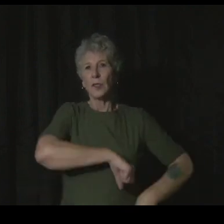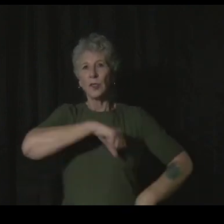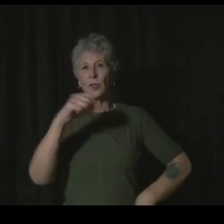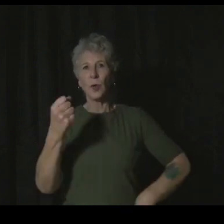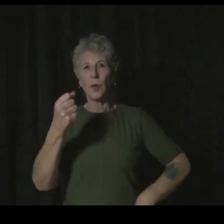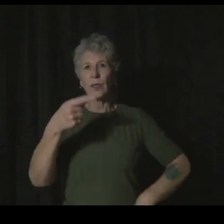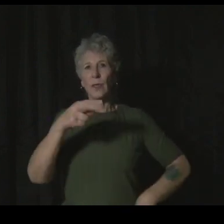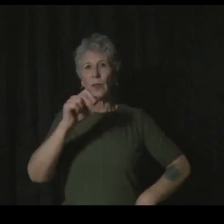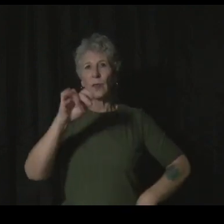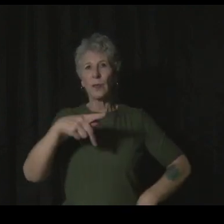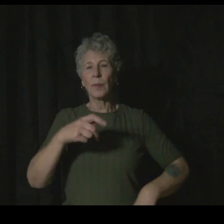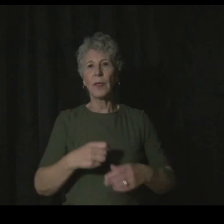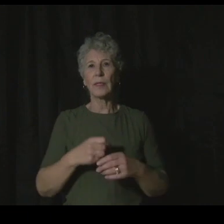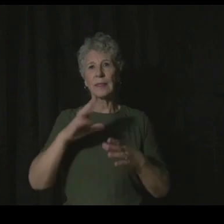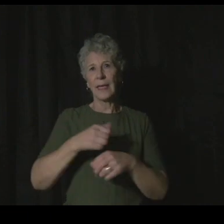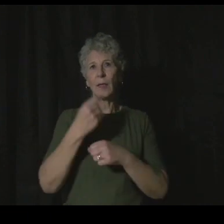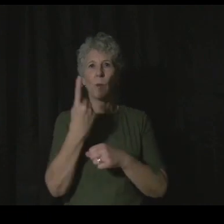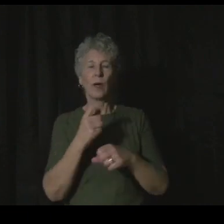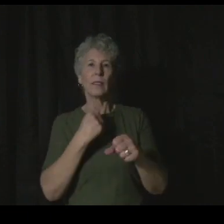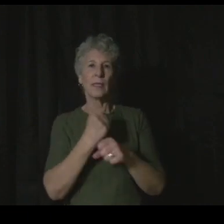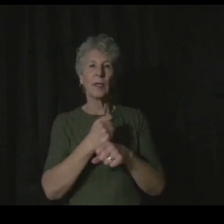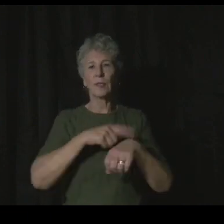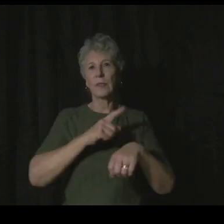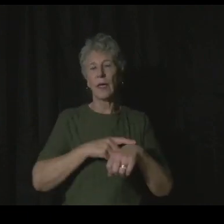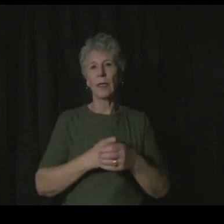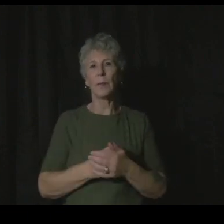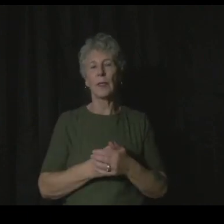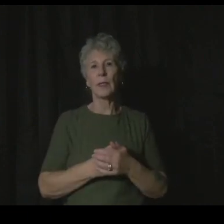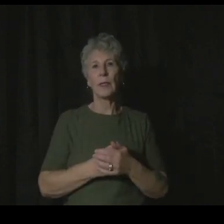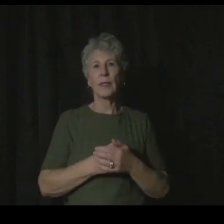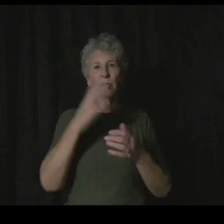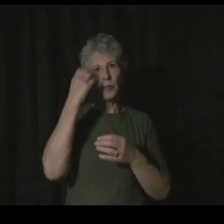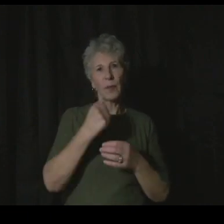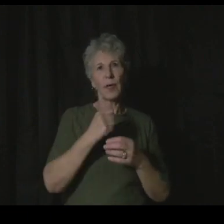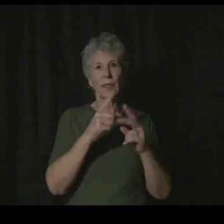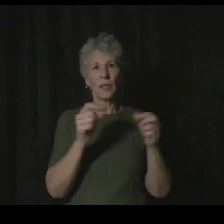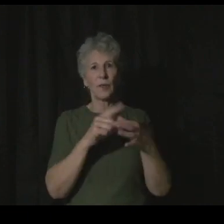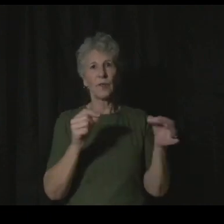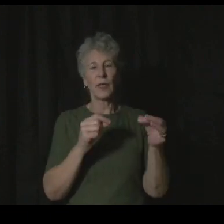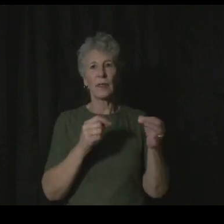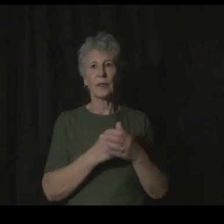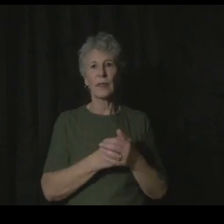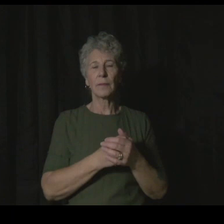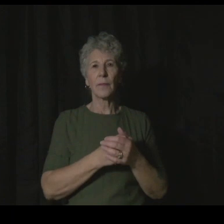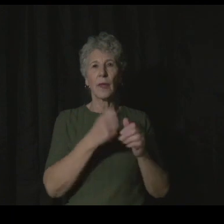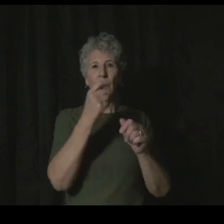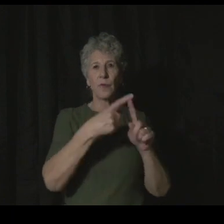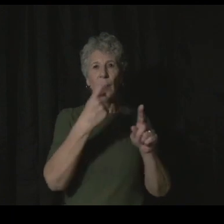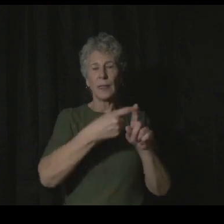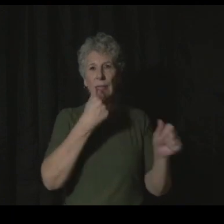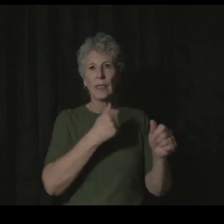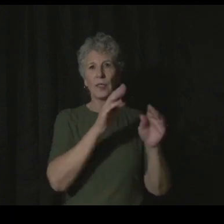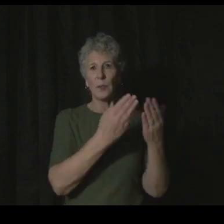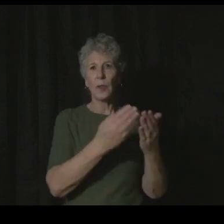a phrase or one verse, maybe two, out of each book of the New Testament. And those verses are based on what the theme of